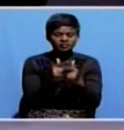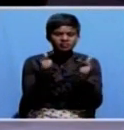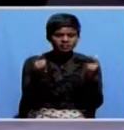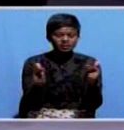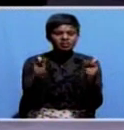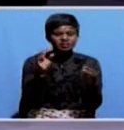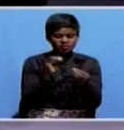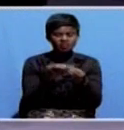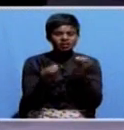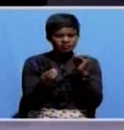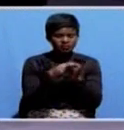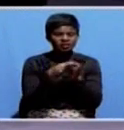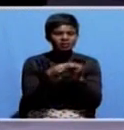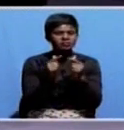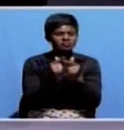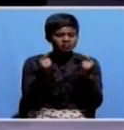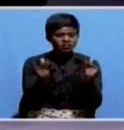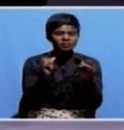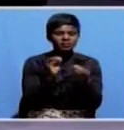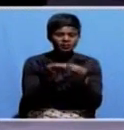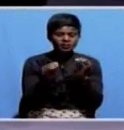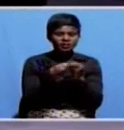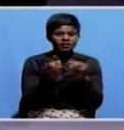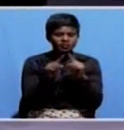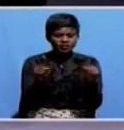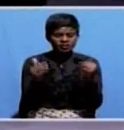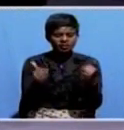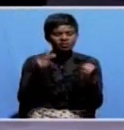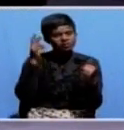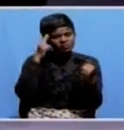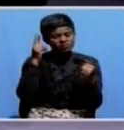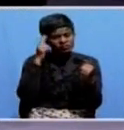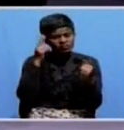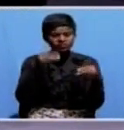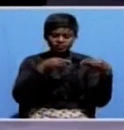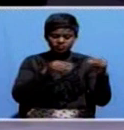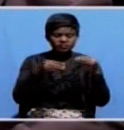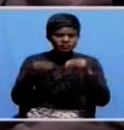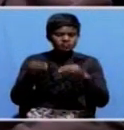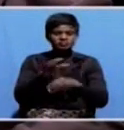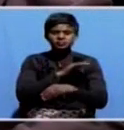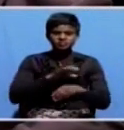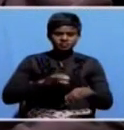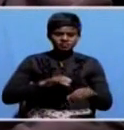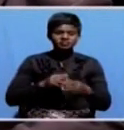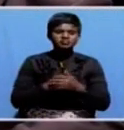of companies were privatized at the go. But you remember this privatization